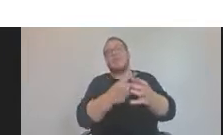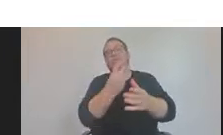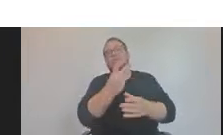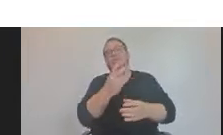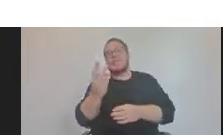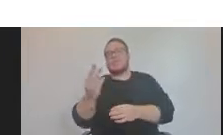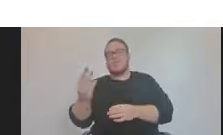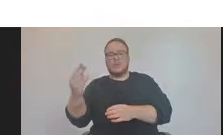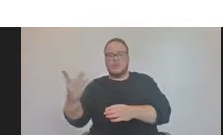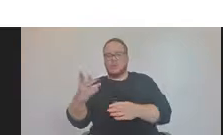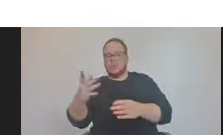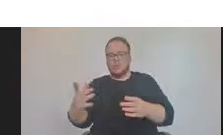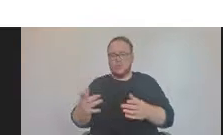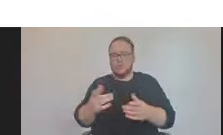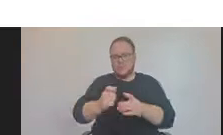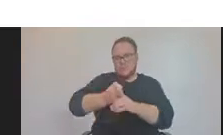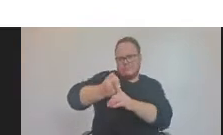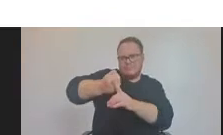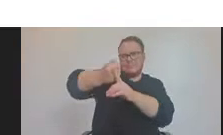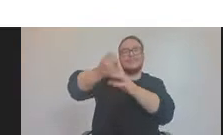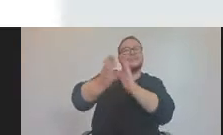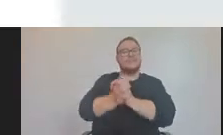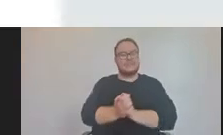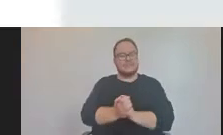Next slide, please.